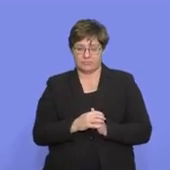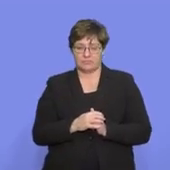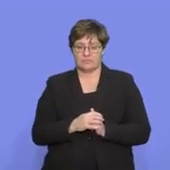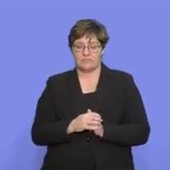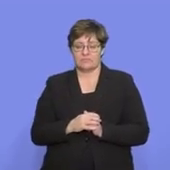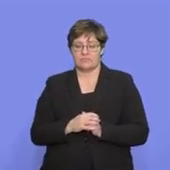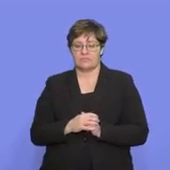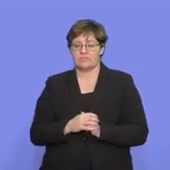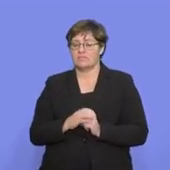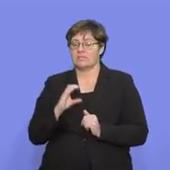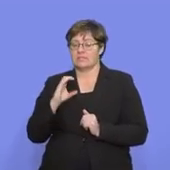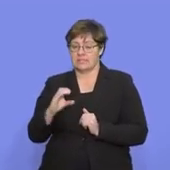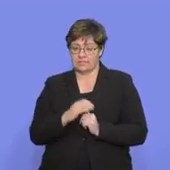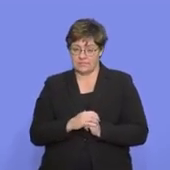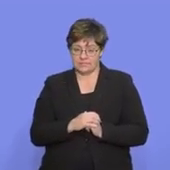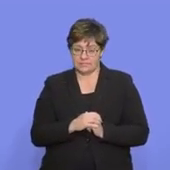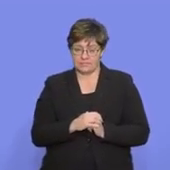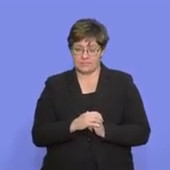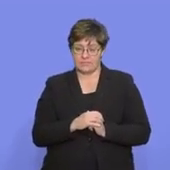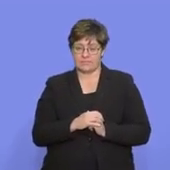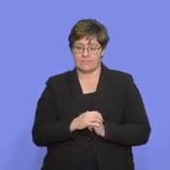be C.